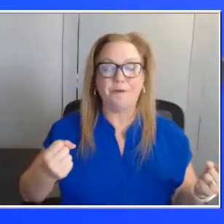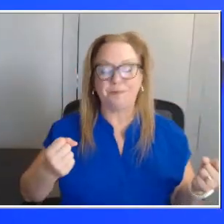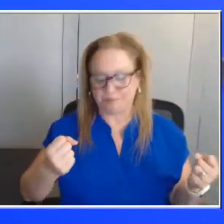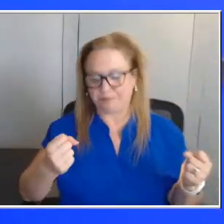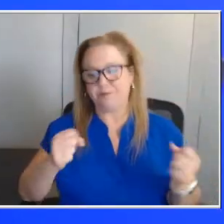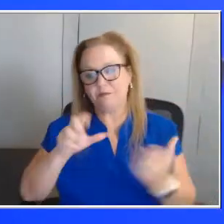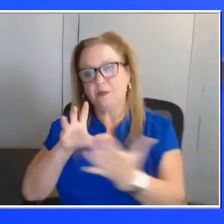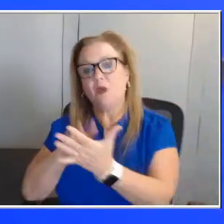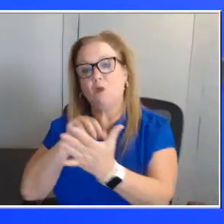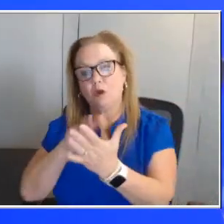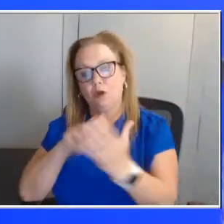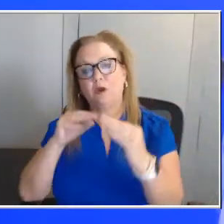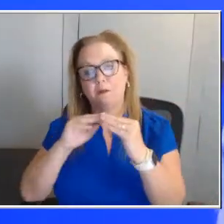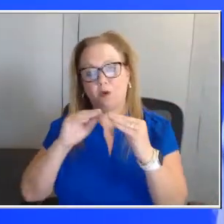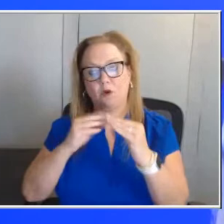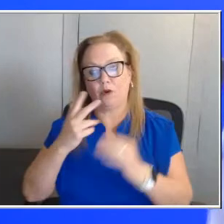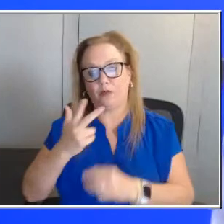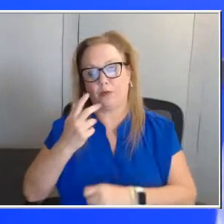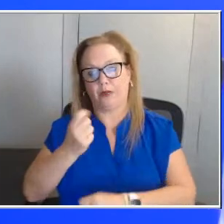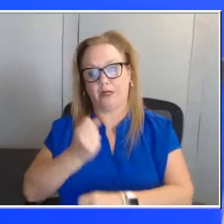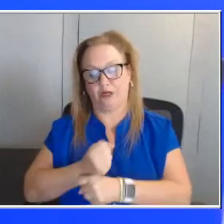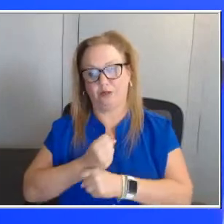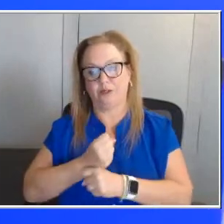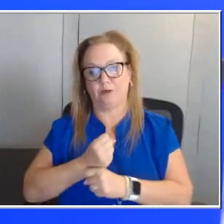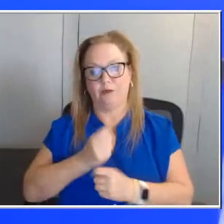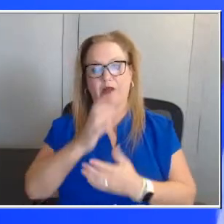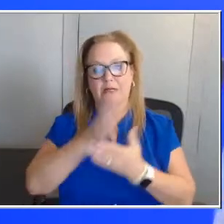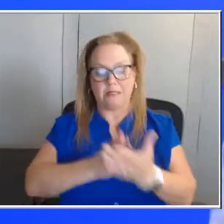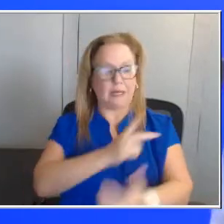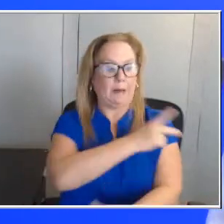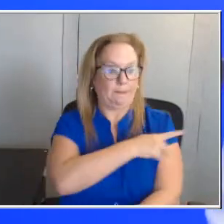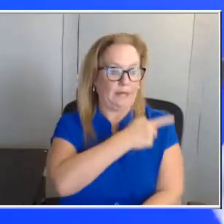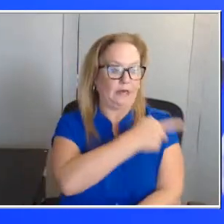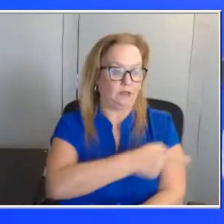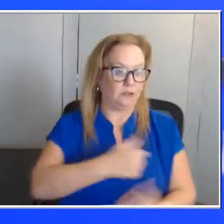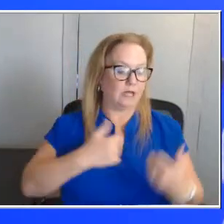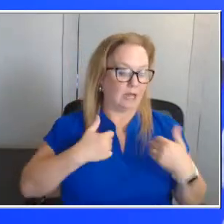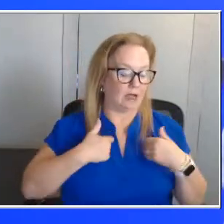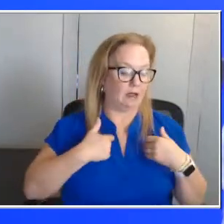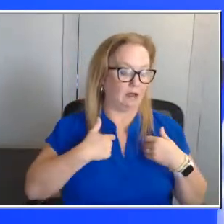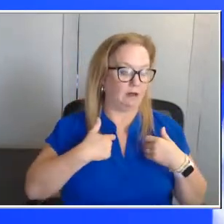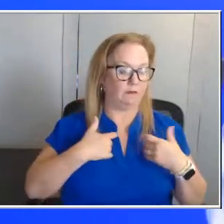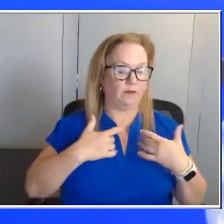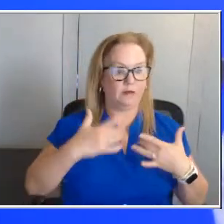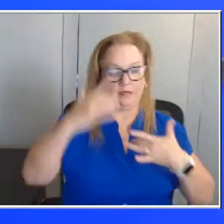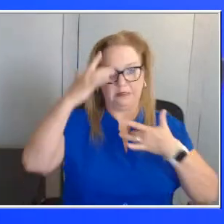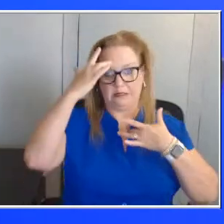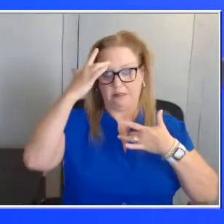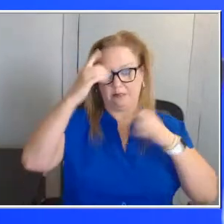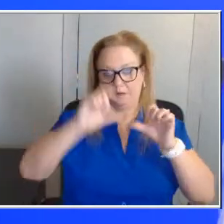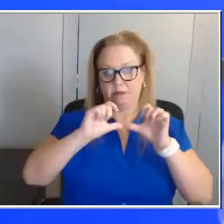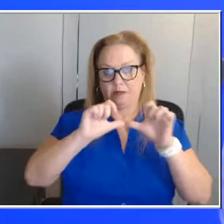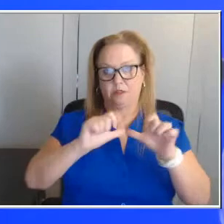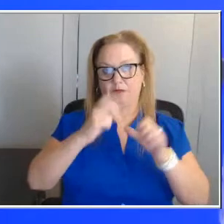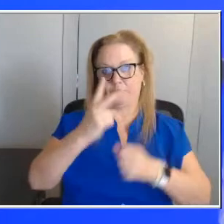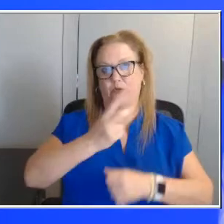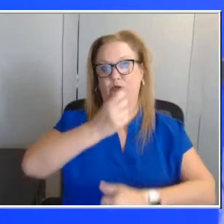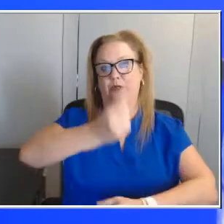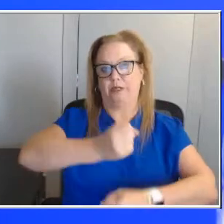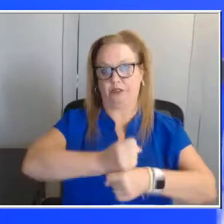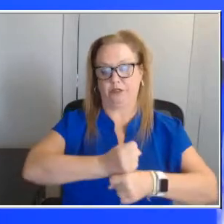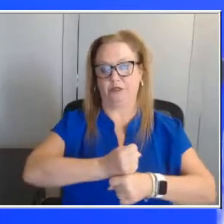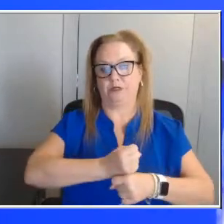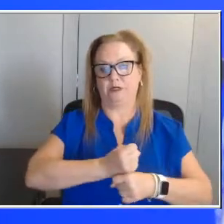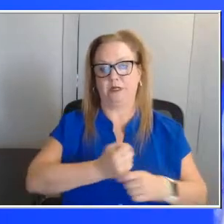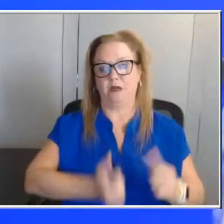on. So now we're 3 years into it. So we've had some patients that do have some symptoms that have lingered about 2 years now. But